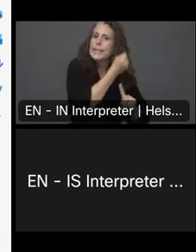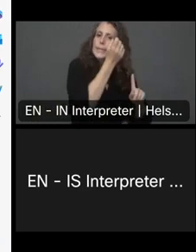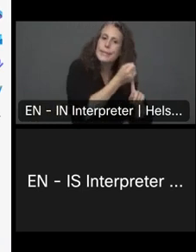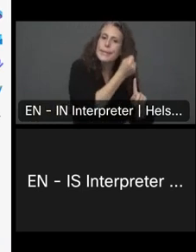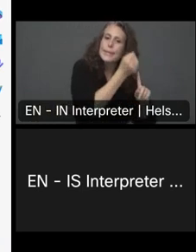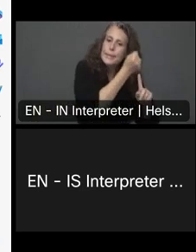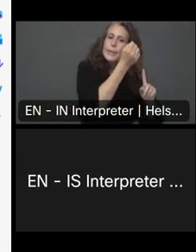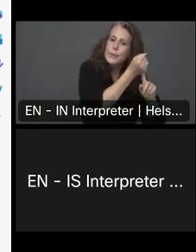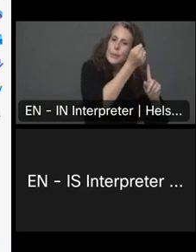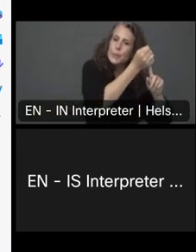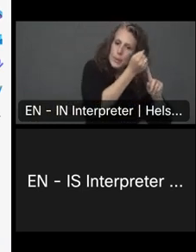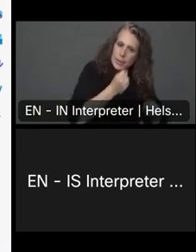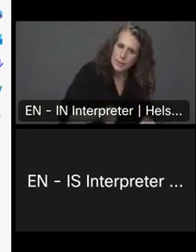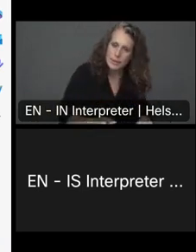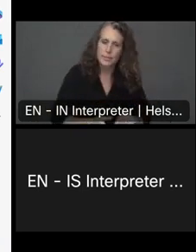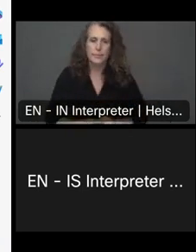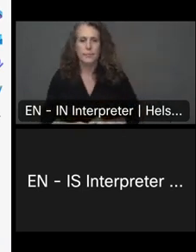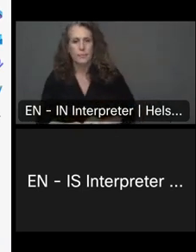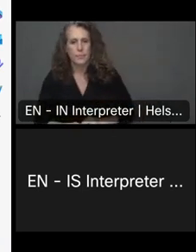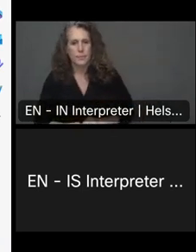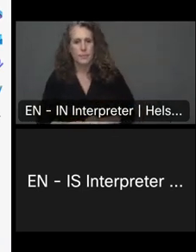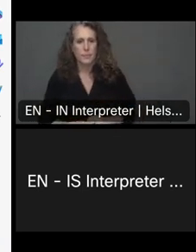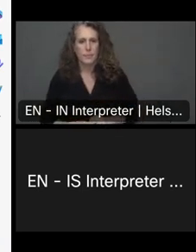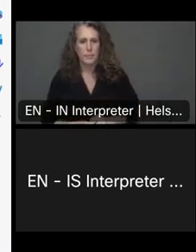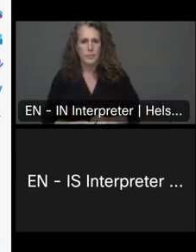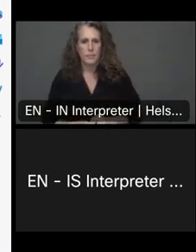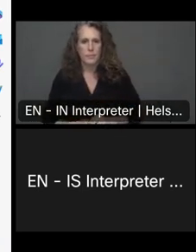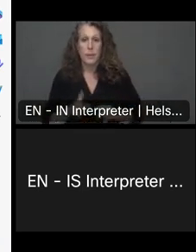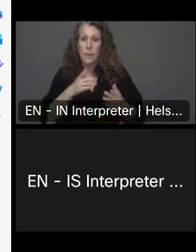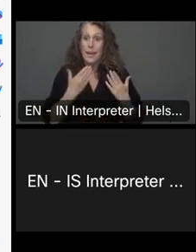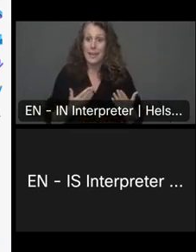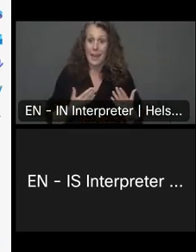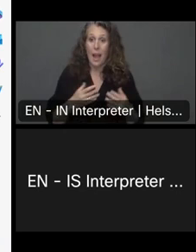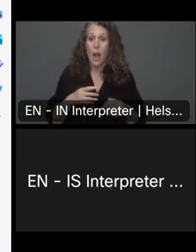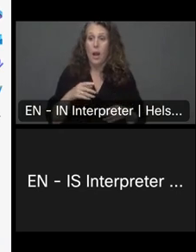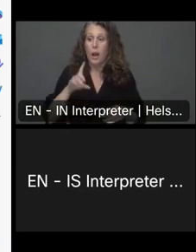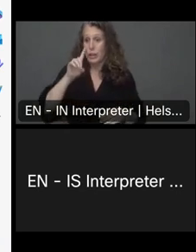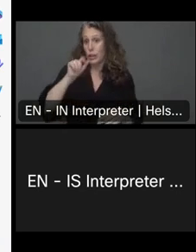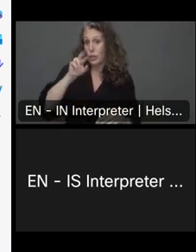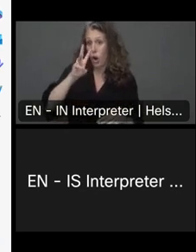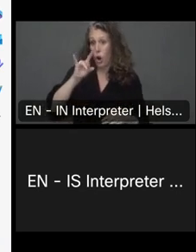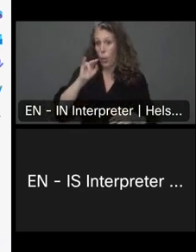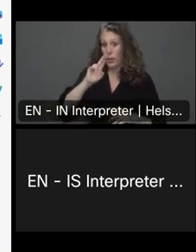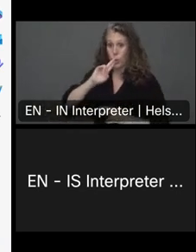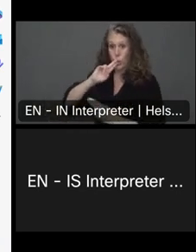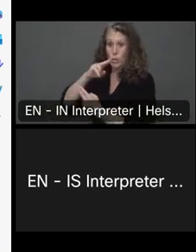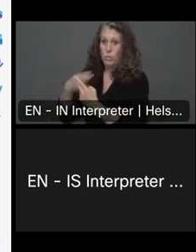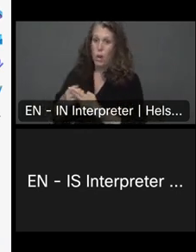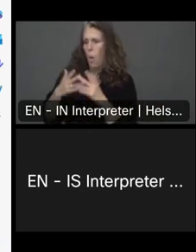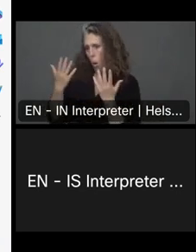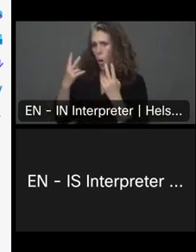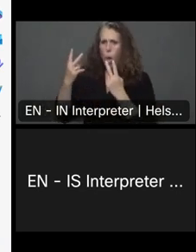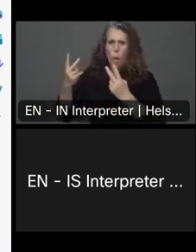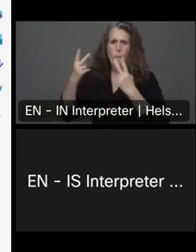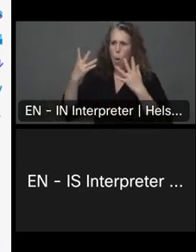to their own inherent virtue. So much is Müller, now it's Darwin speaking. To these more important causes of the survival